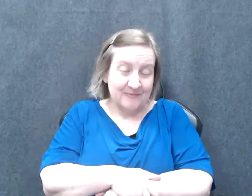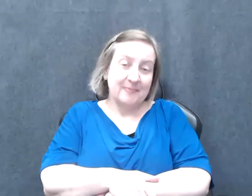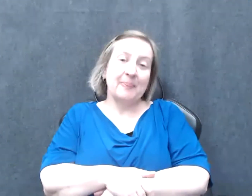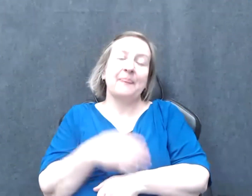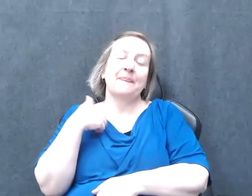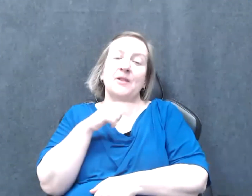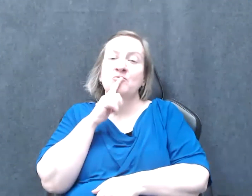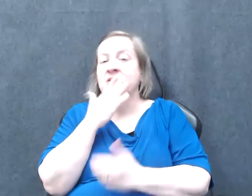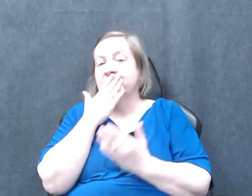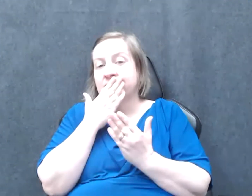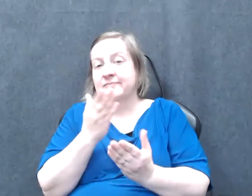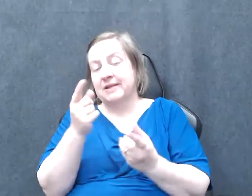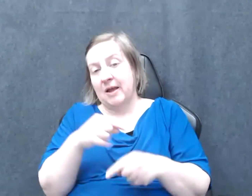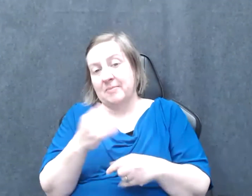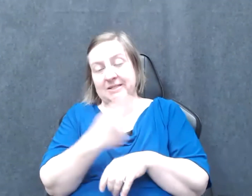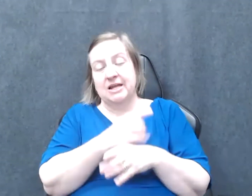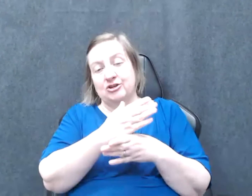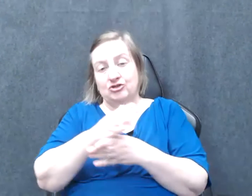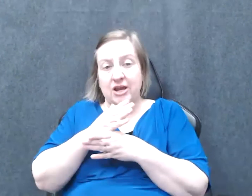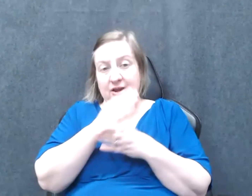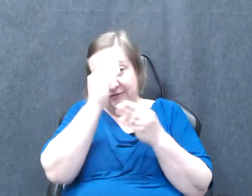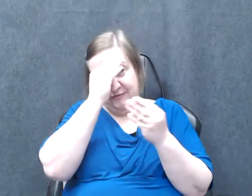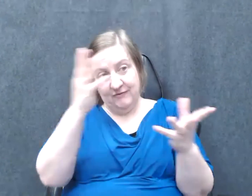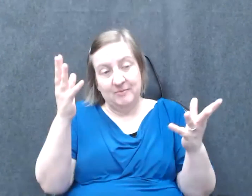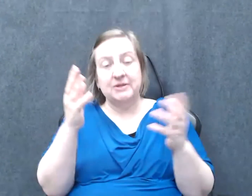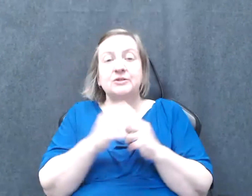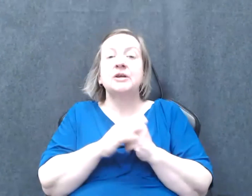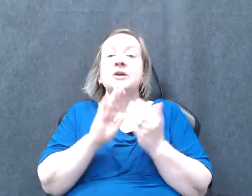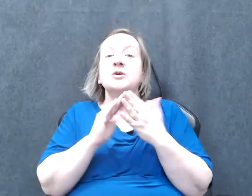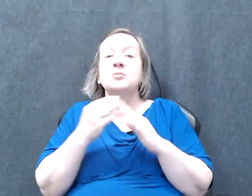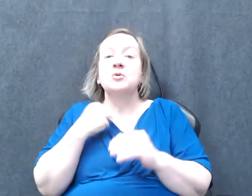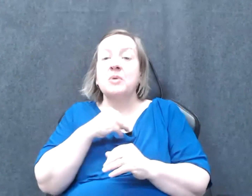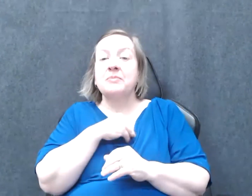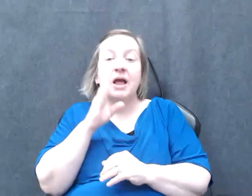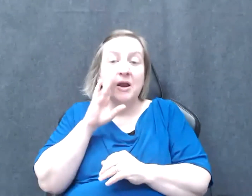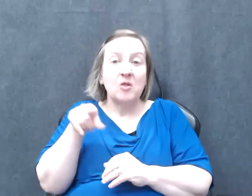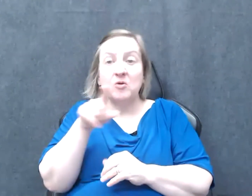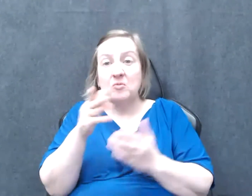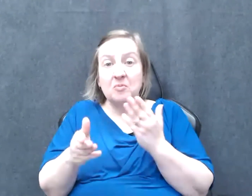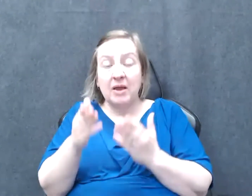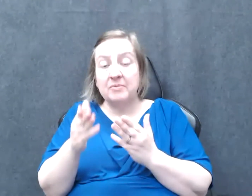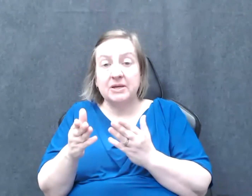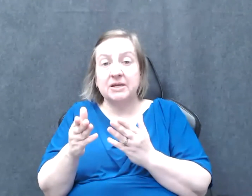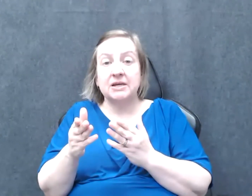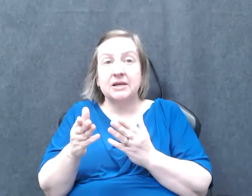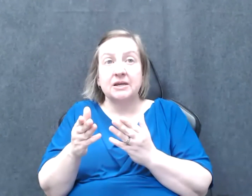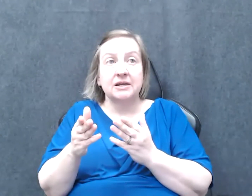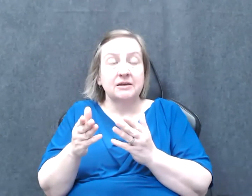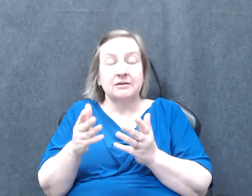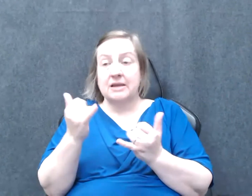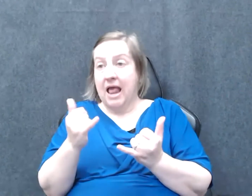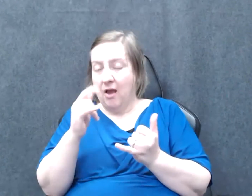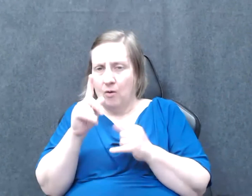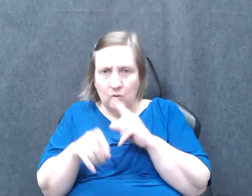really appreciate you coming today and sharing this information. And community members, I know you may have come out of this meeting with